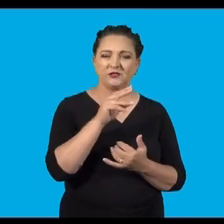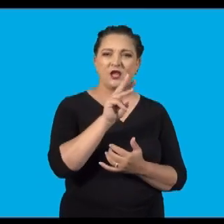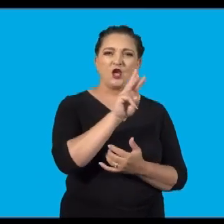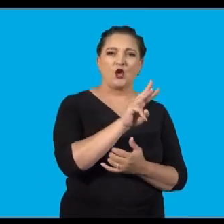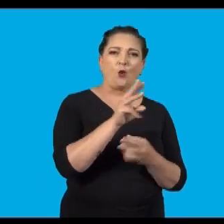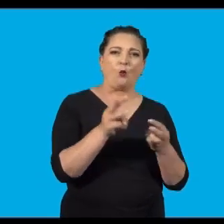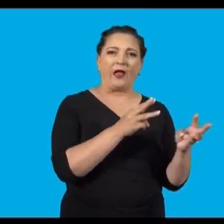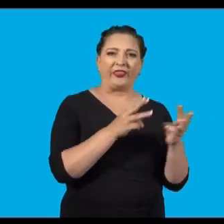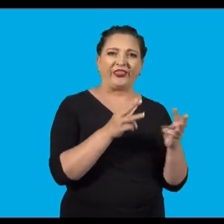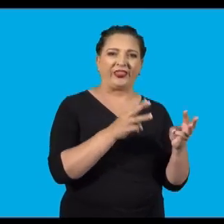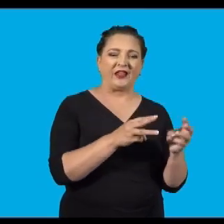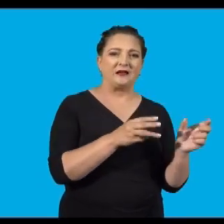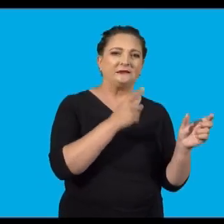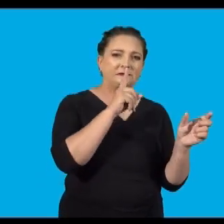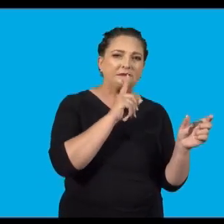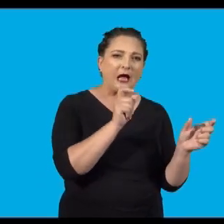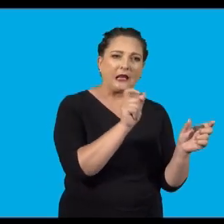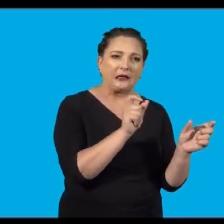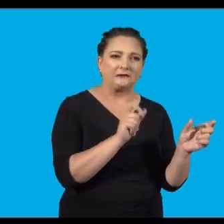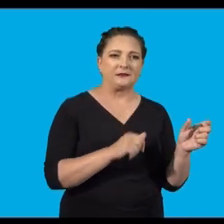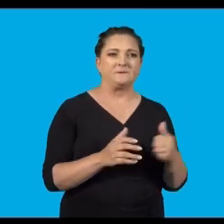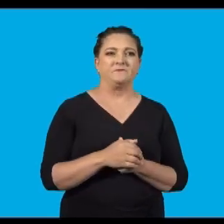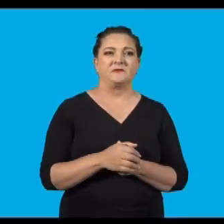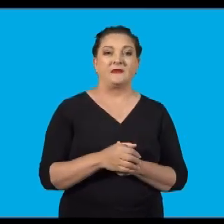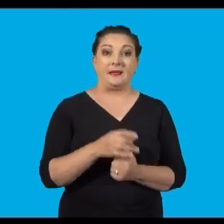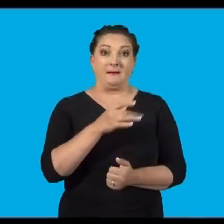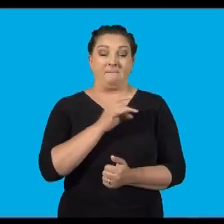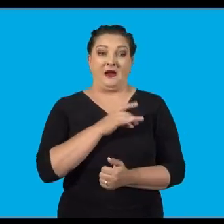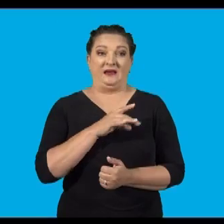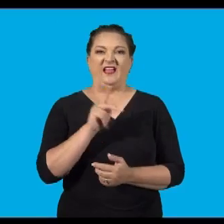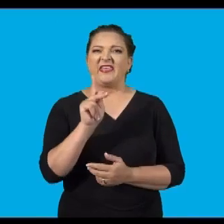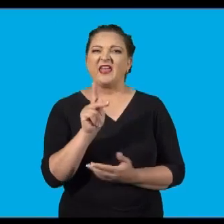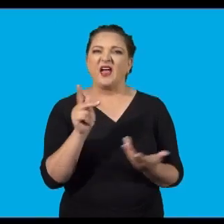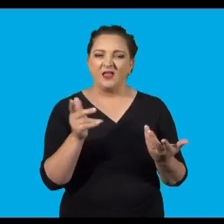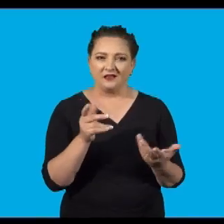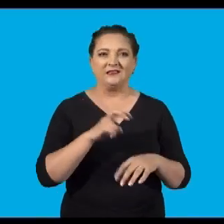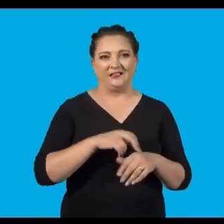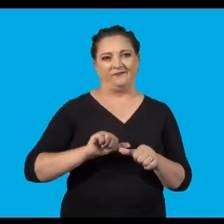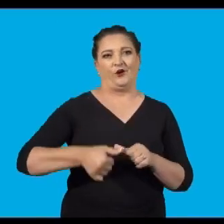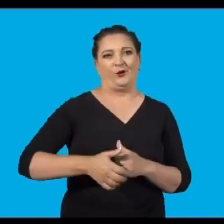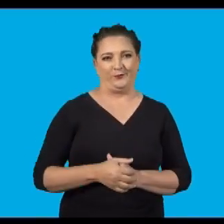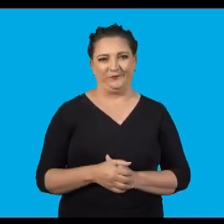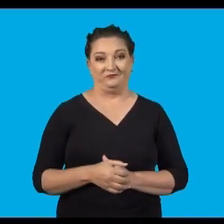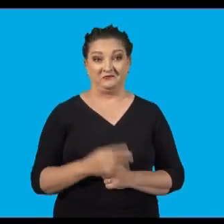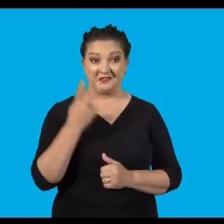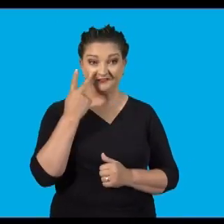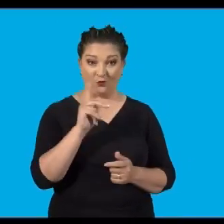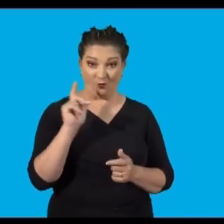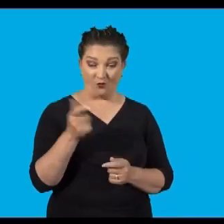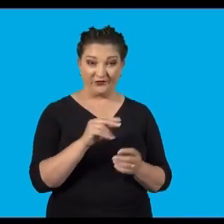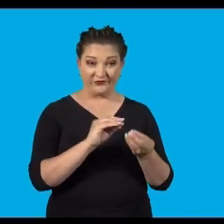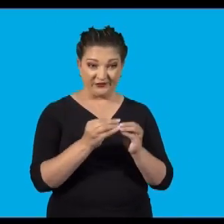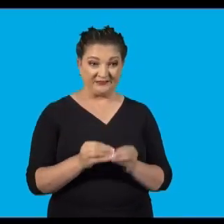remember this is our silent letters, needs to fall in there, and the word panic needs the word K to follow afterwards. So there we